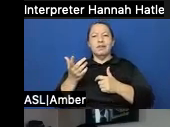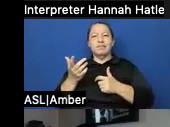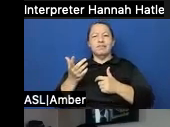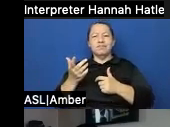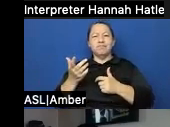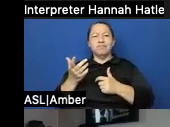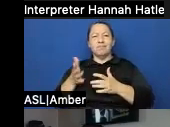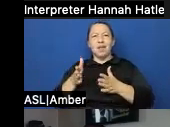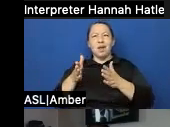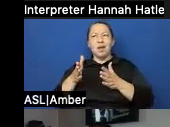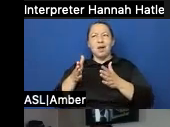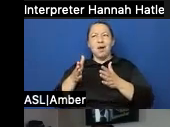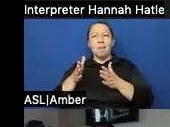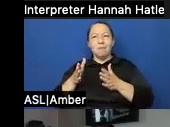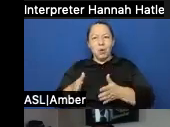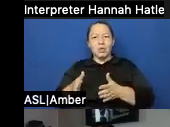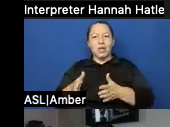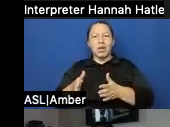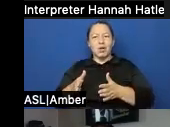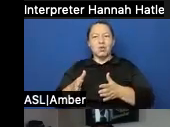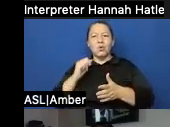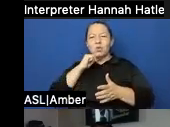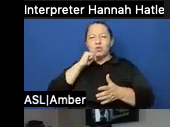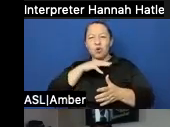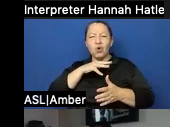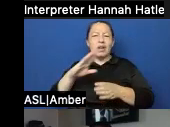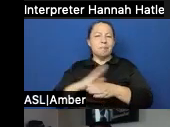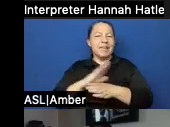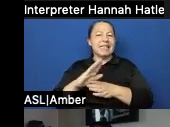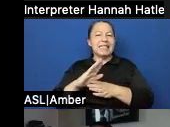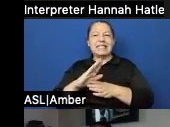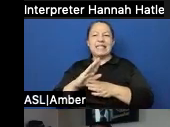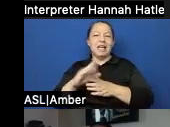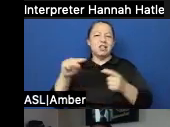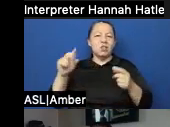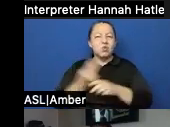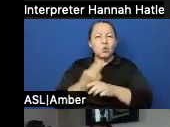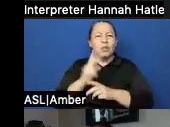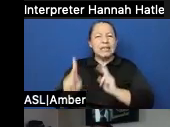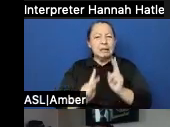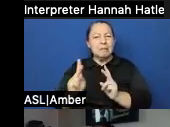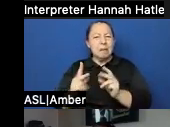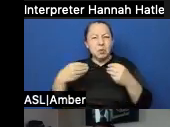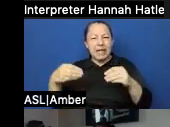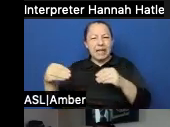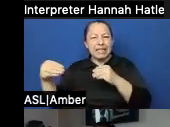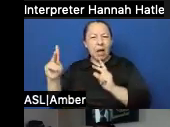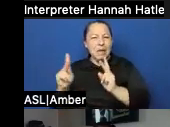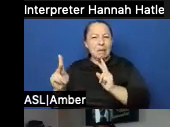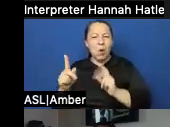to have their money taken from them. And like I said, a human being can be sold over and over and over